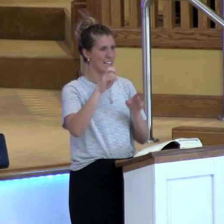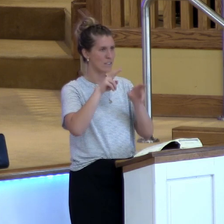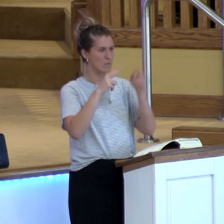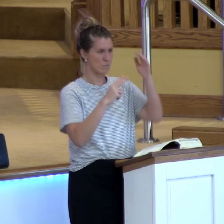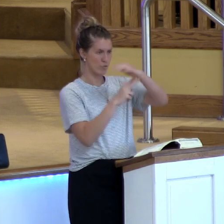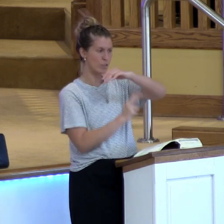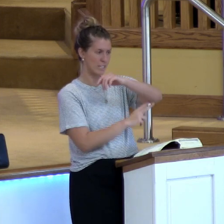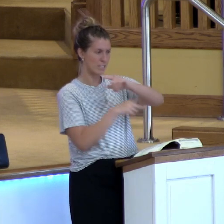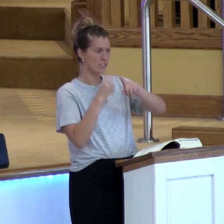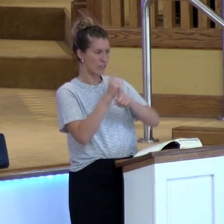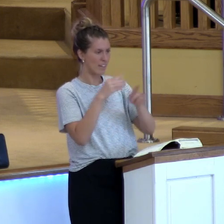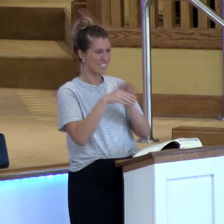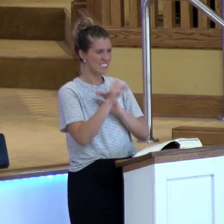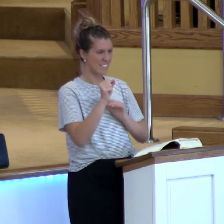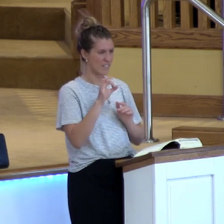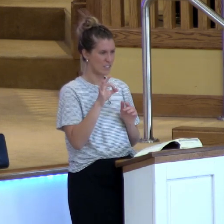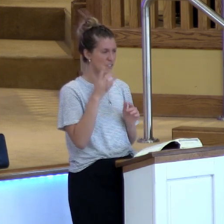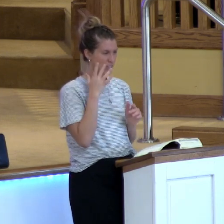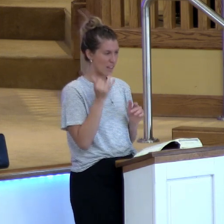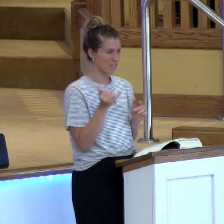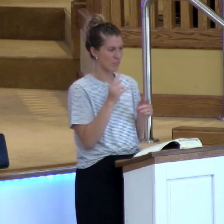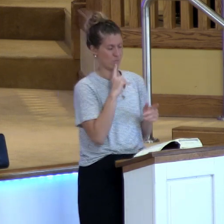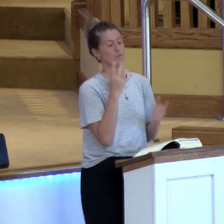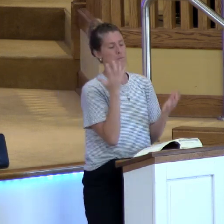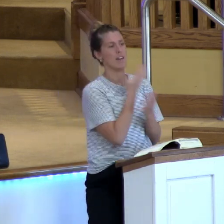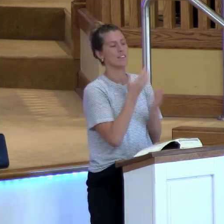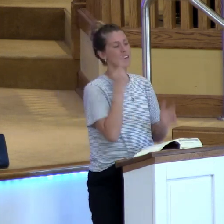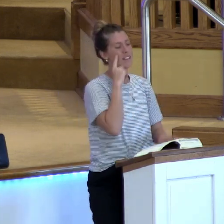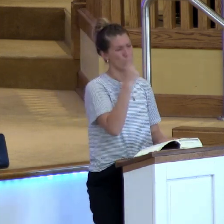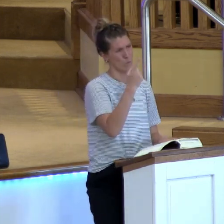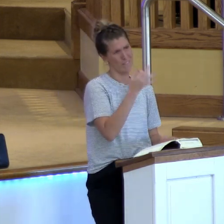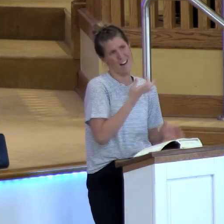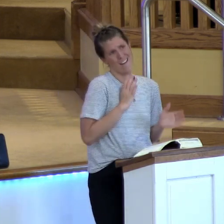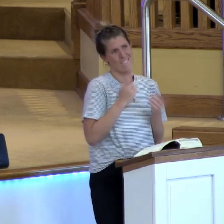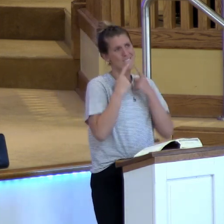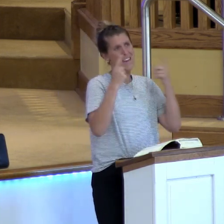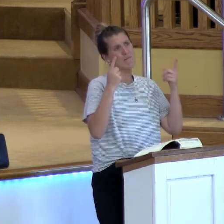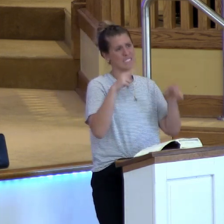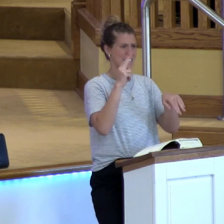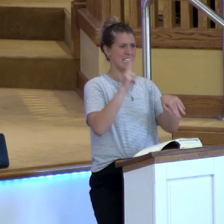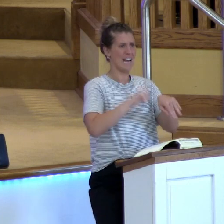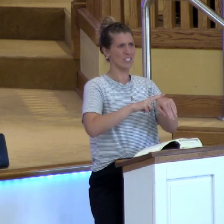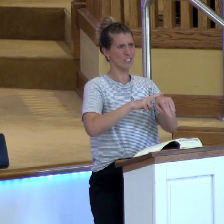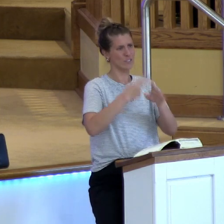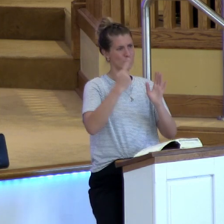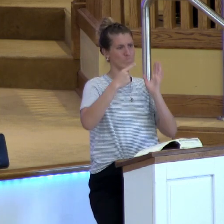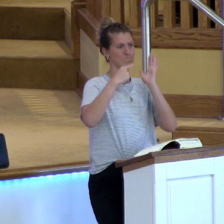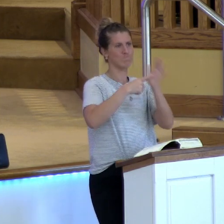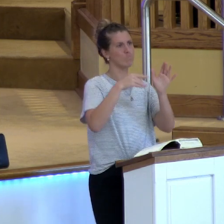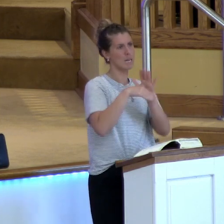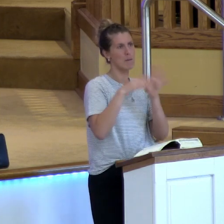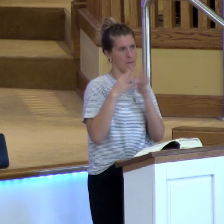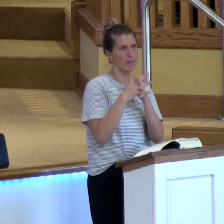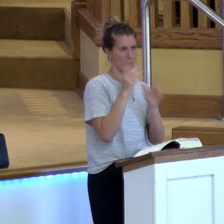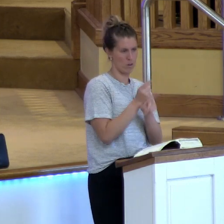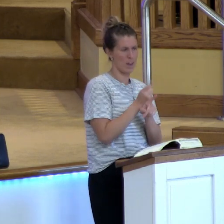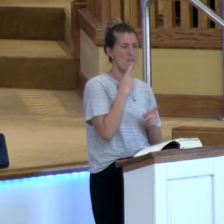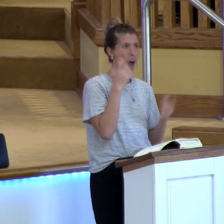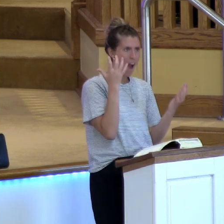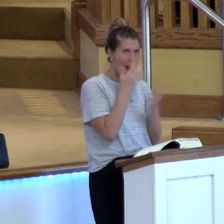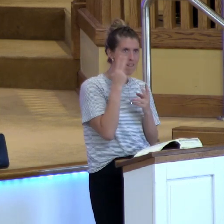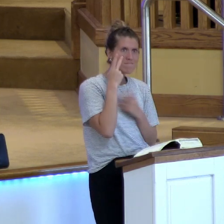Gate Bridge in San Francisco. It's quite an amazing, I think it's one of our famous national landmarks in America, and it's an amazing